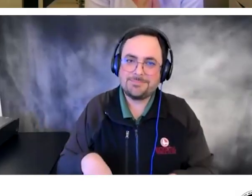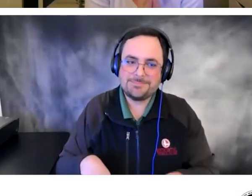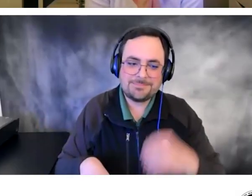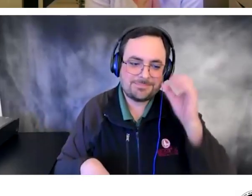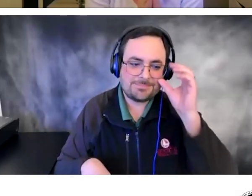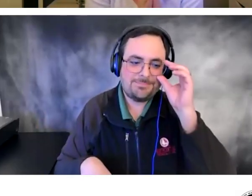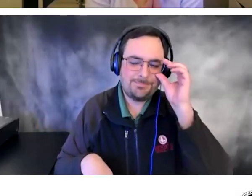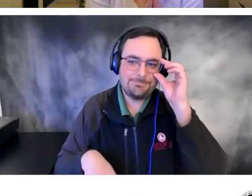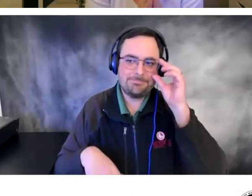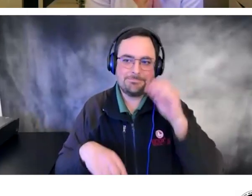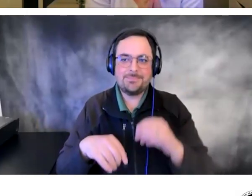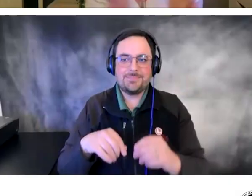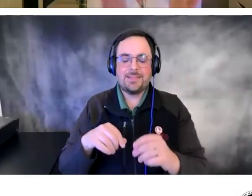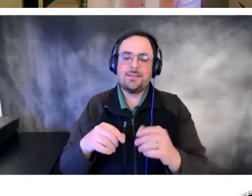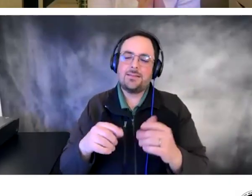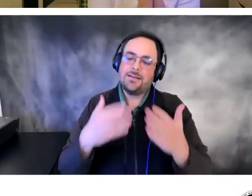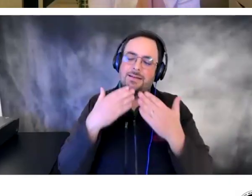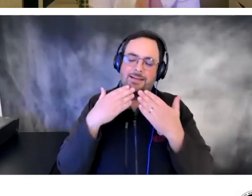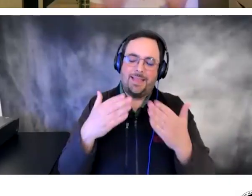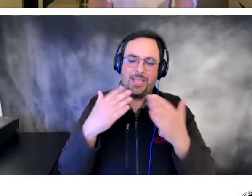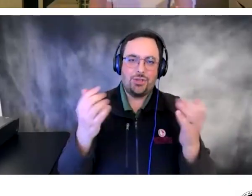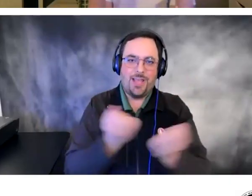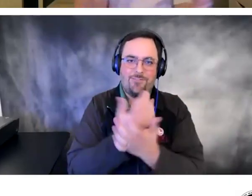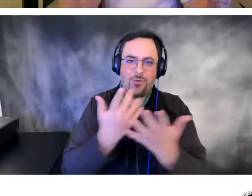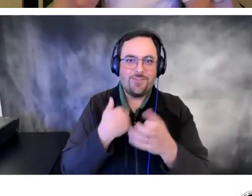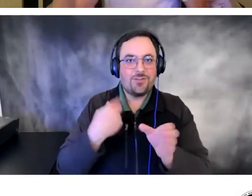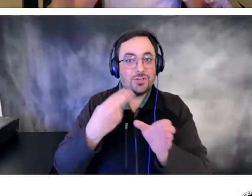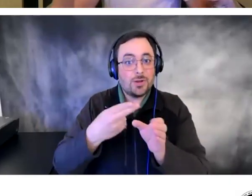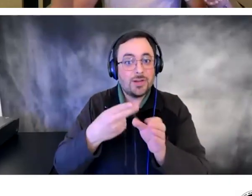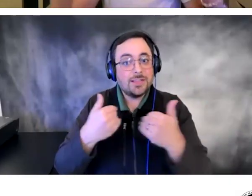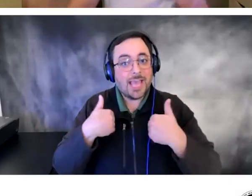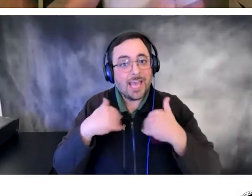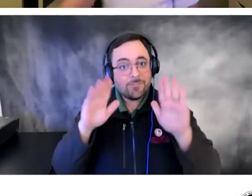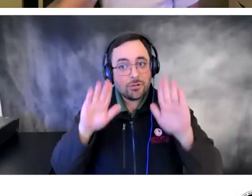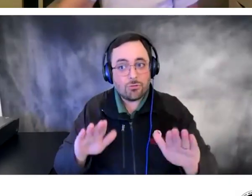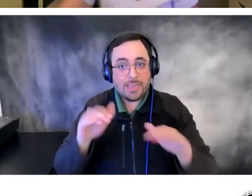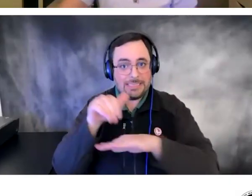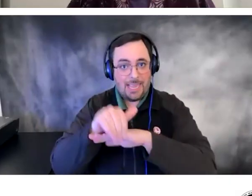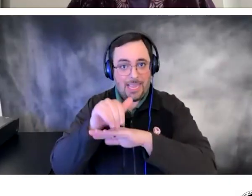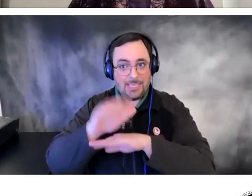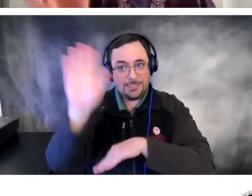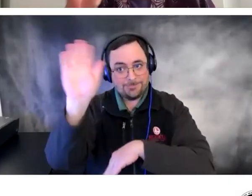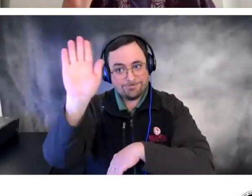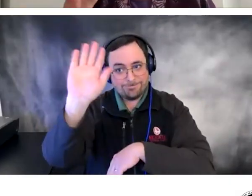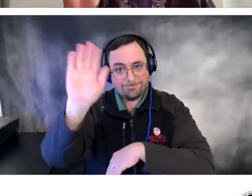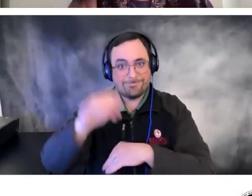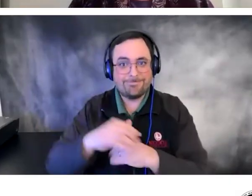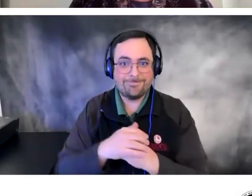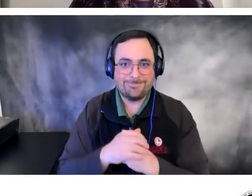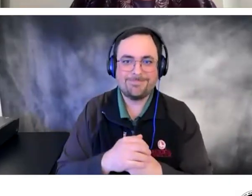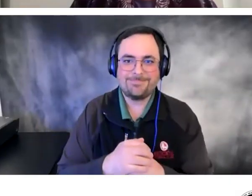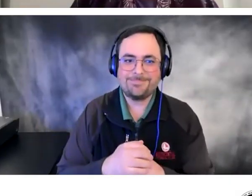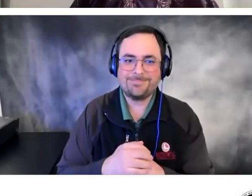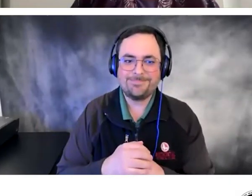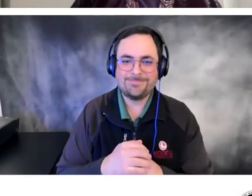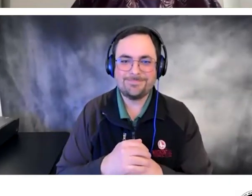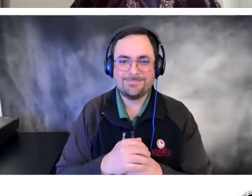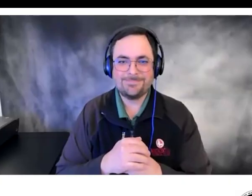Thank evening. you. So thank you. Thanks everyone for joining us. Have a great night. Okay. Bye-bye.